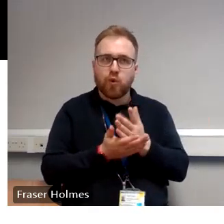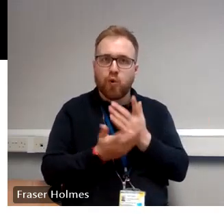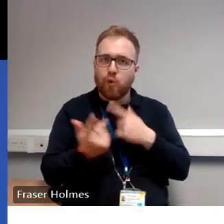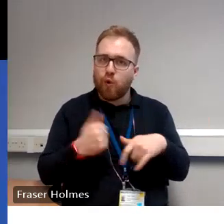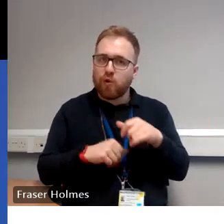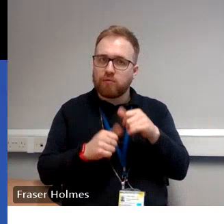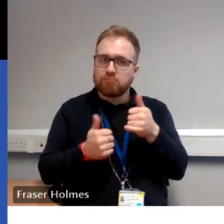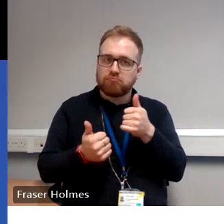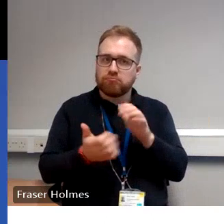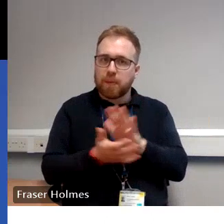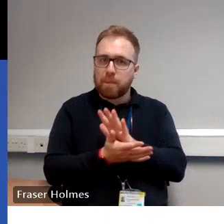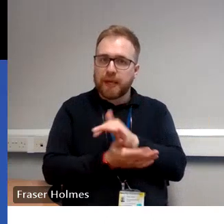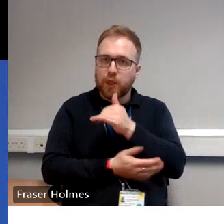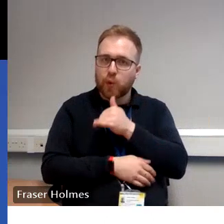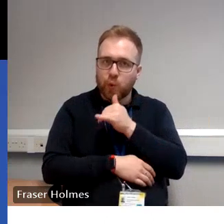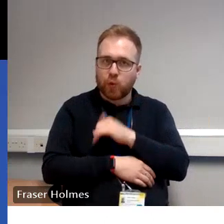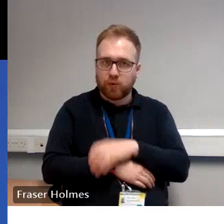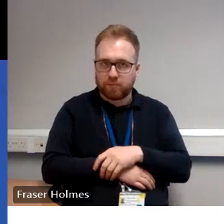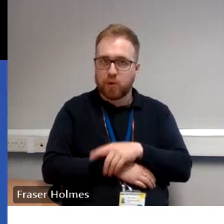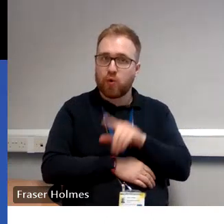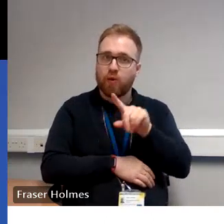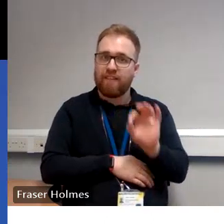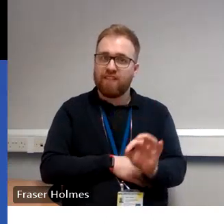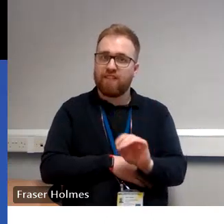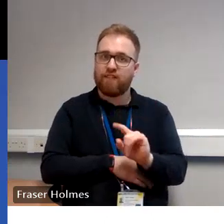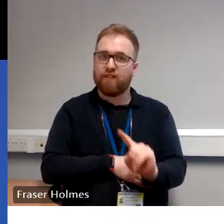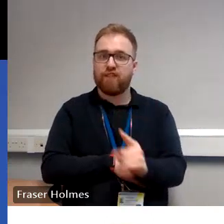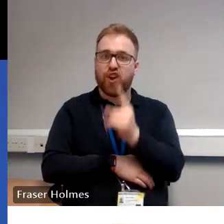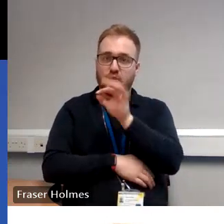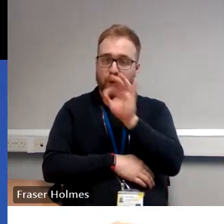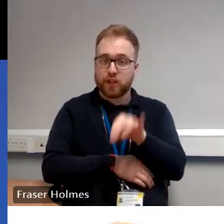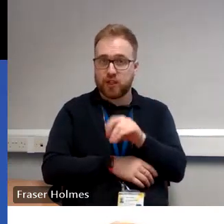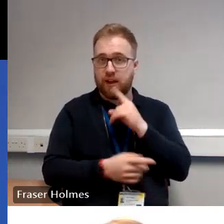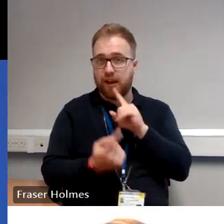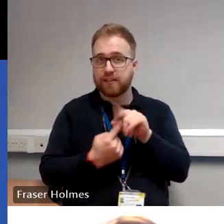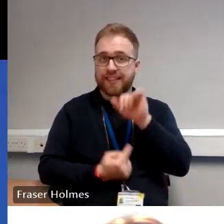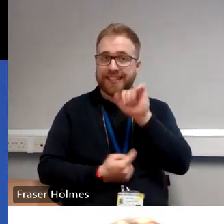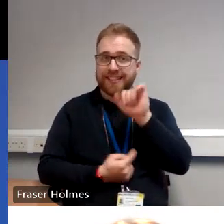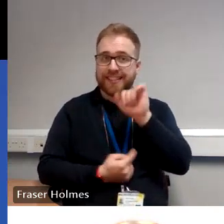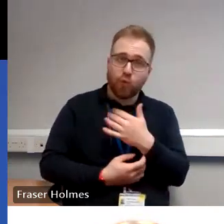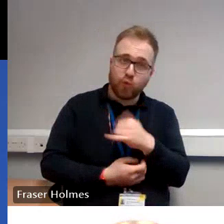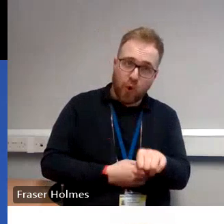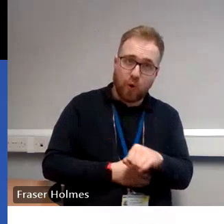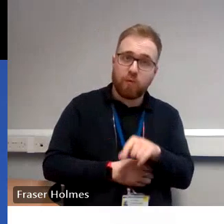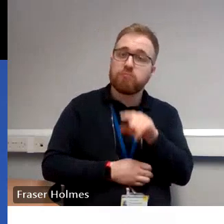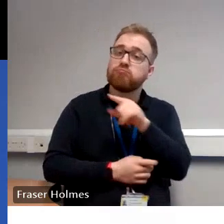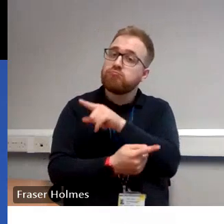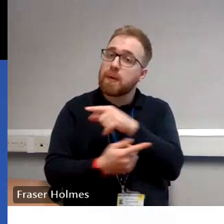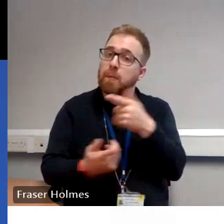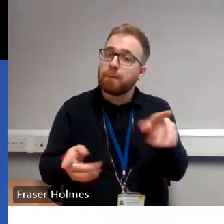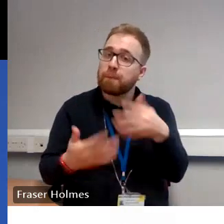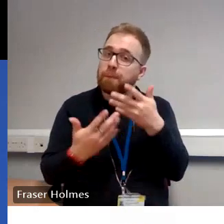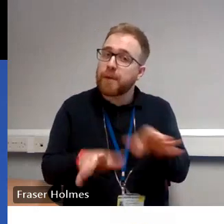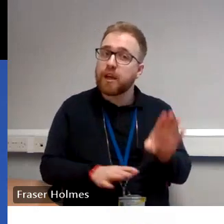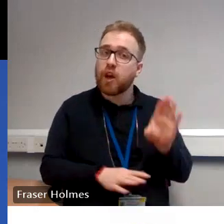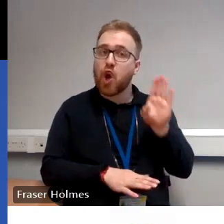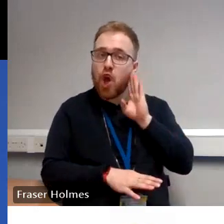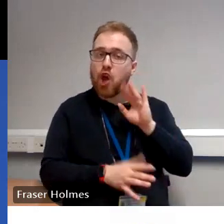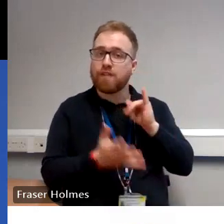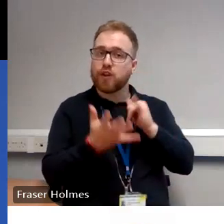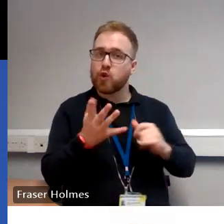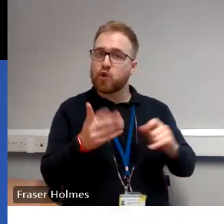So here is the first question. It's a yes or no answer. Have you heard of social prescribing?